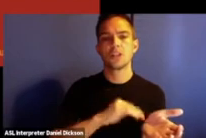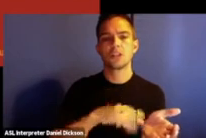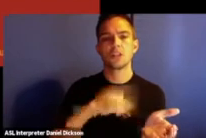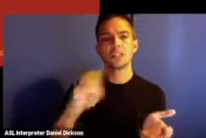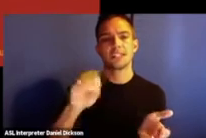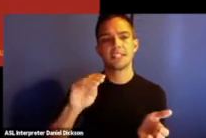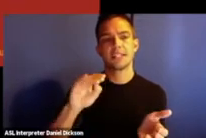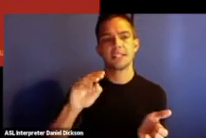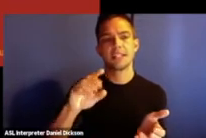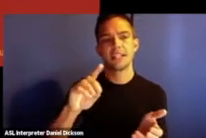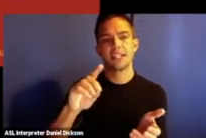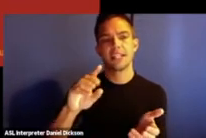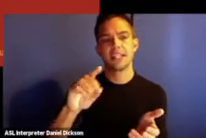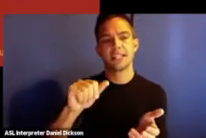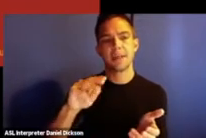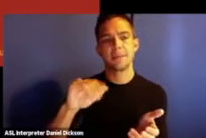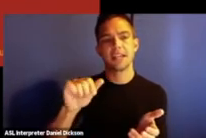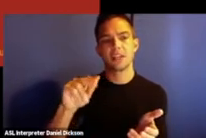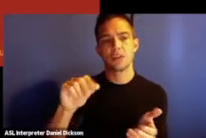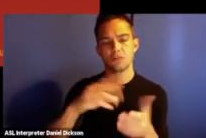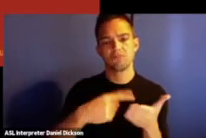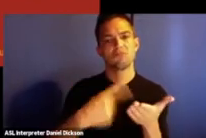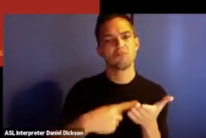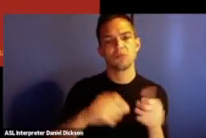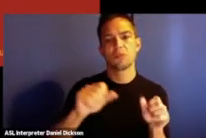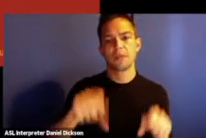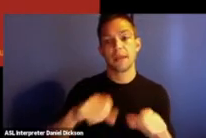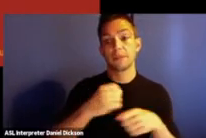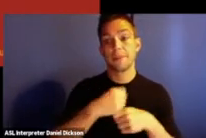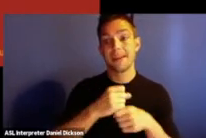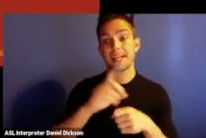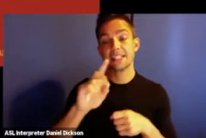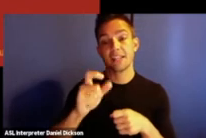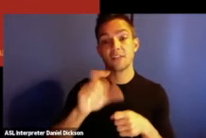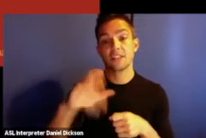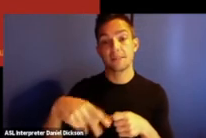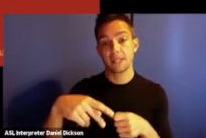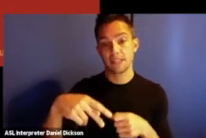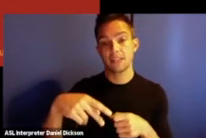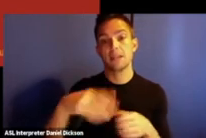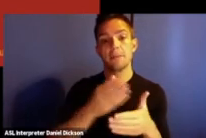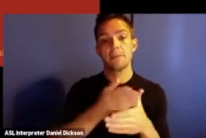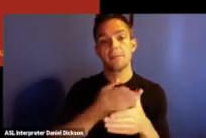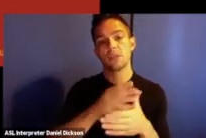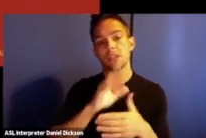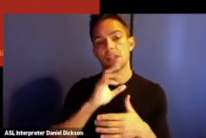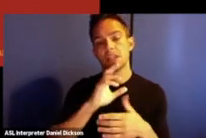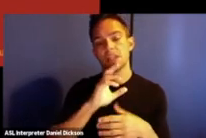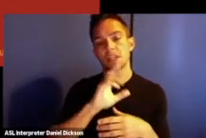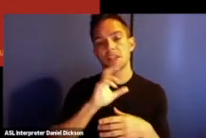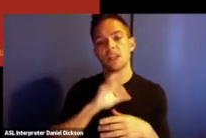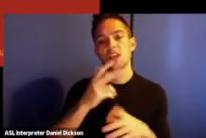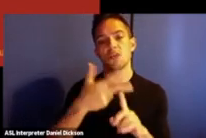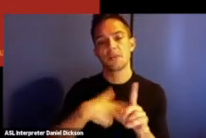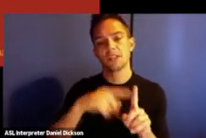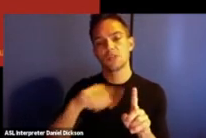commented on, we are now identifying the ability to make a diagnosis of cerebral palsy between 3 and 6 months if